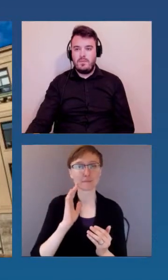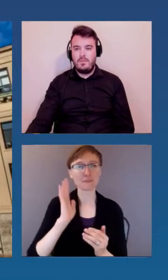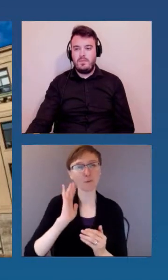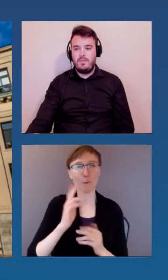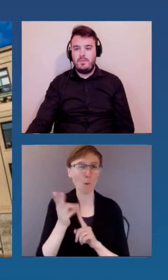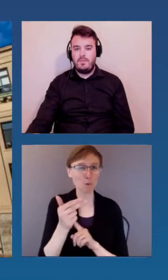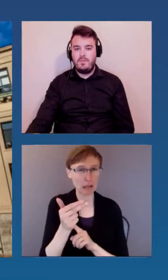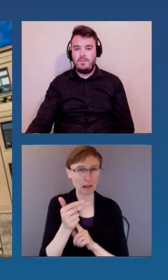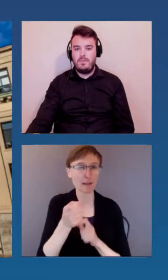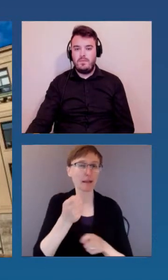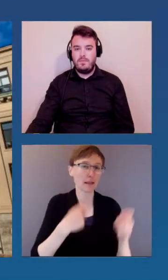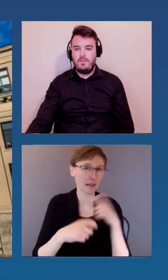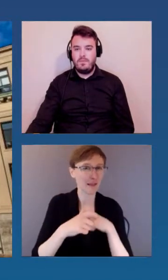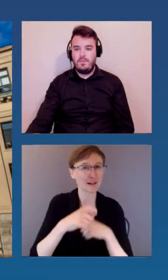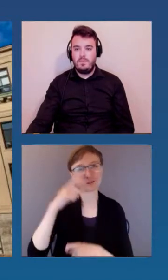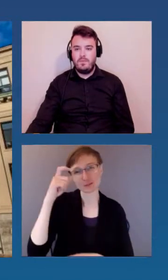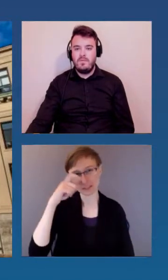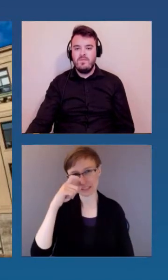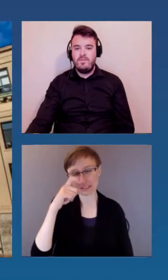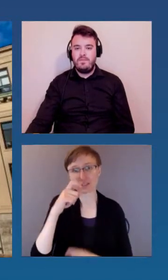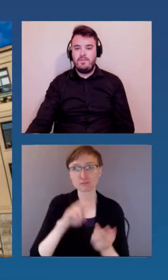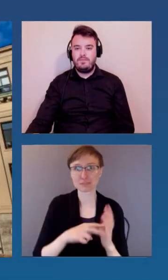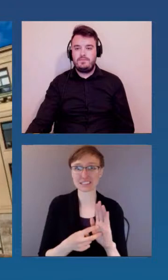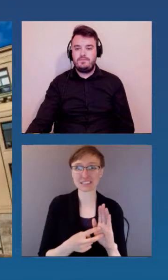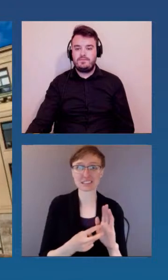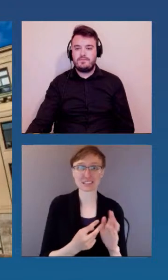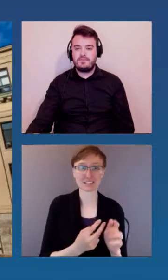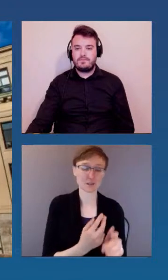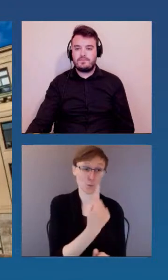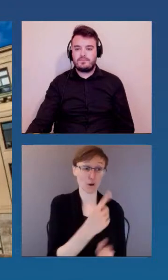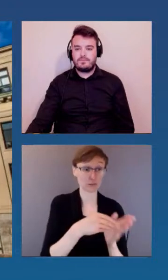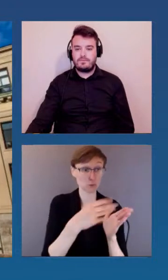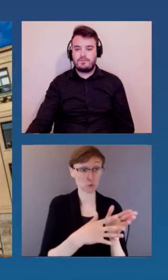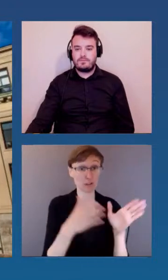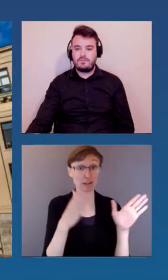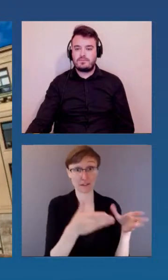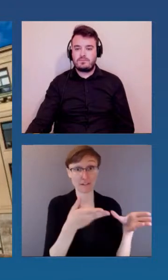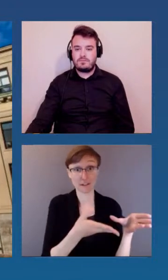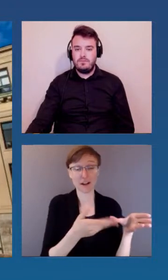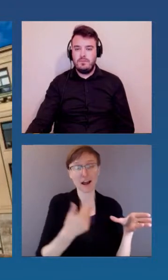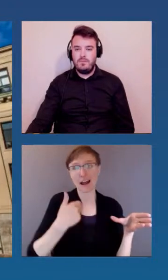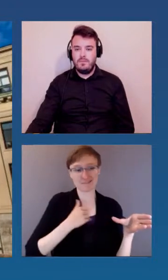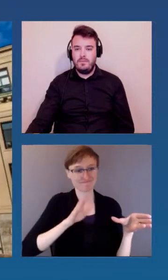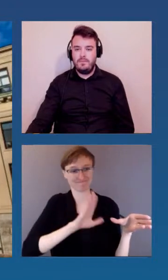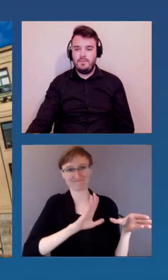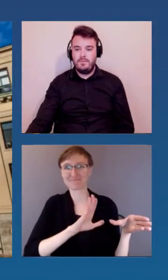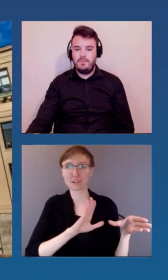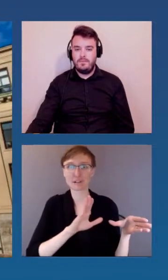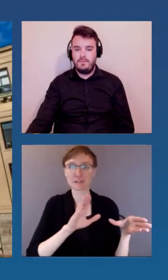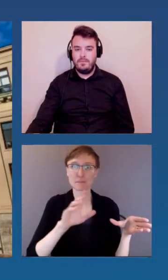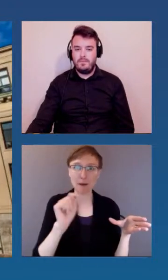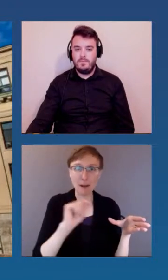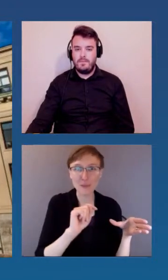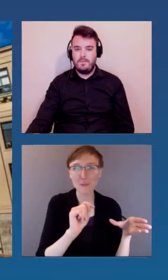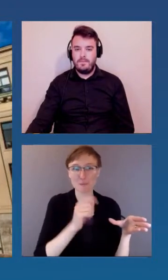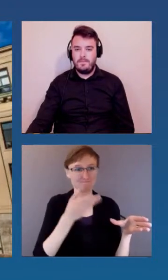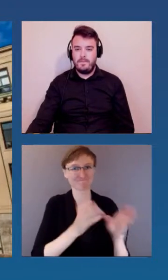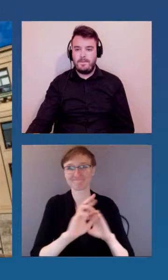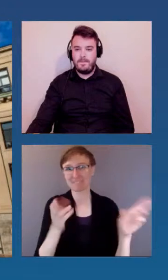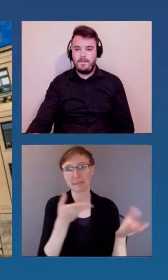functioning for both our residences and our campuses, and we shared with also universities so that the